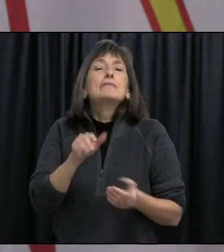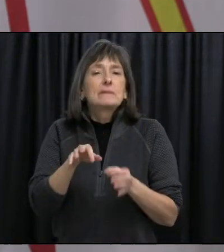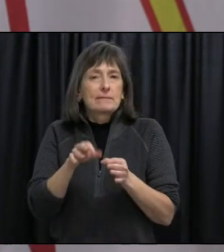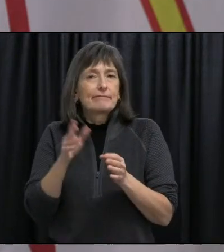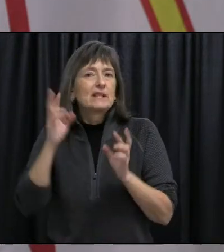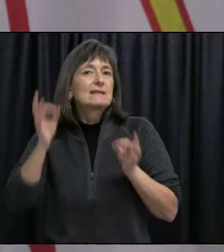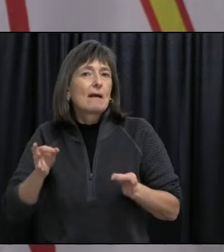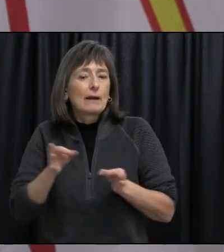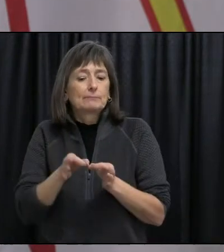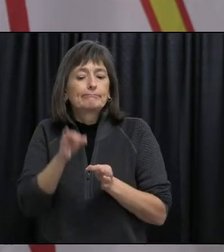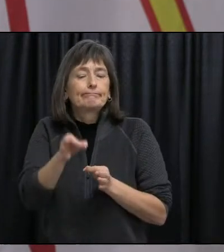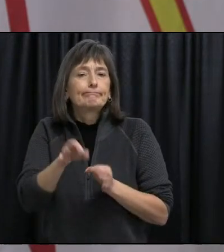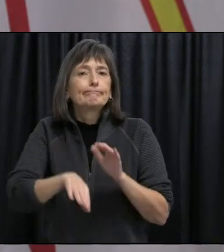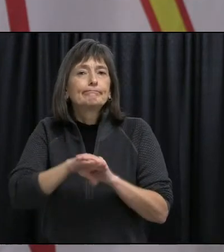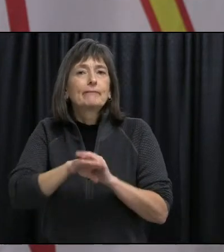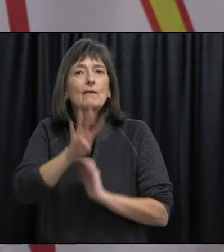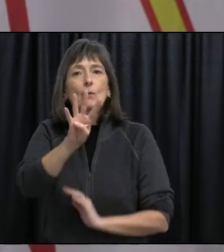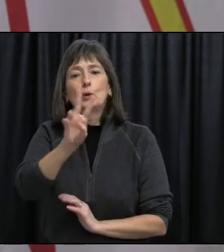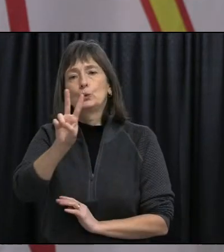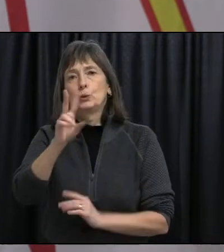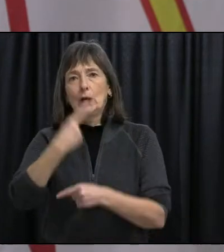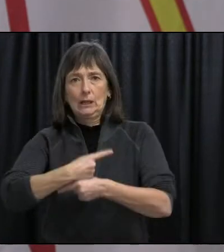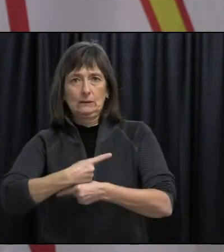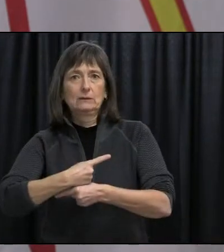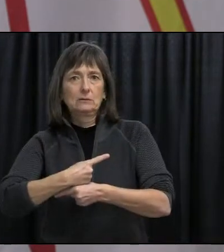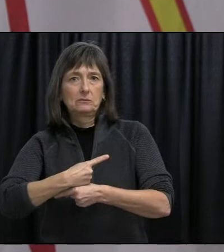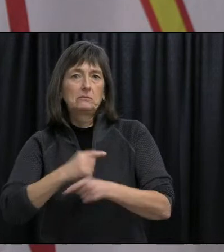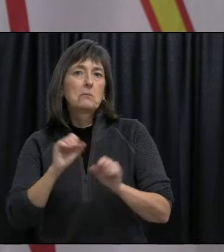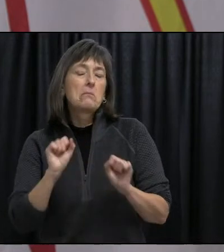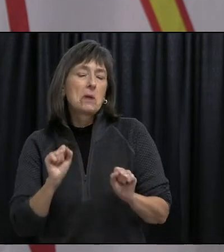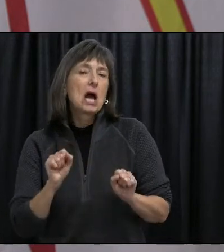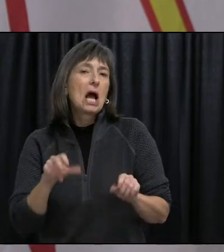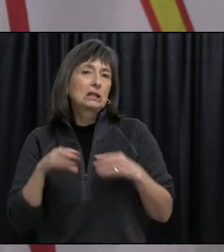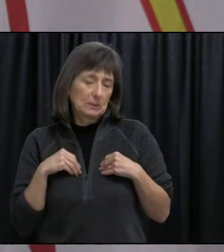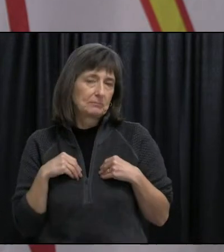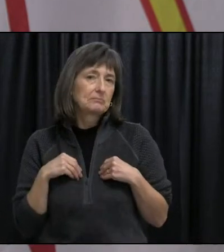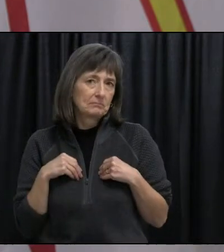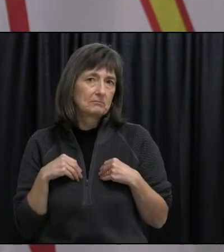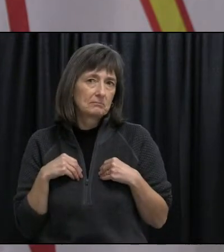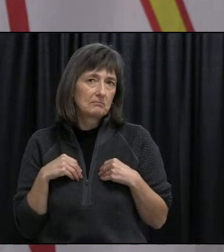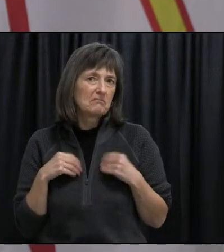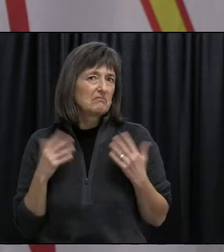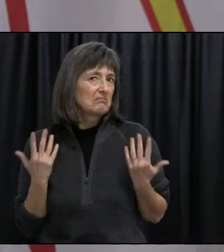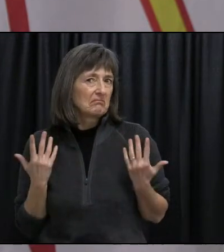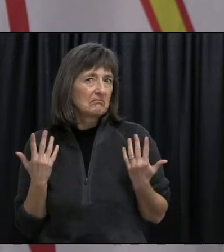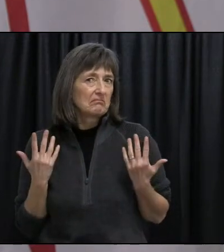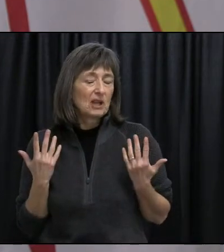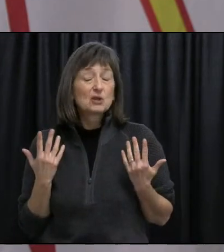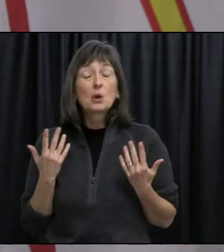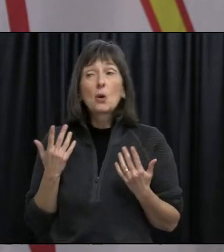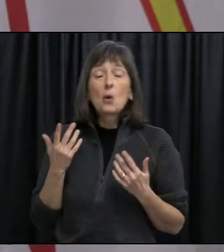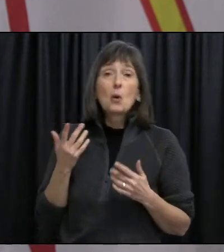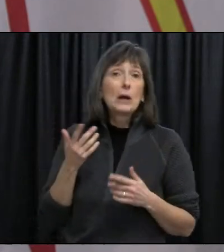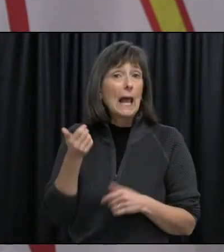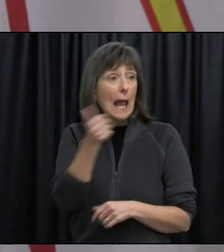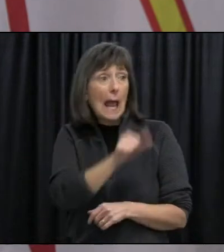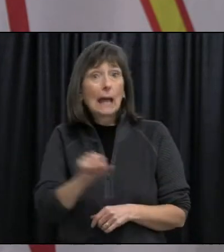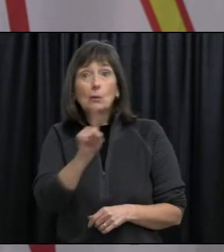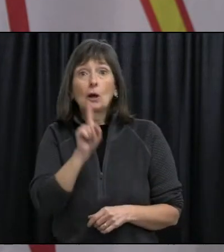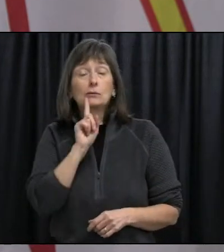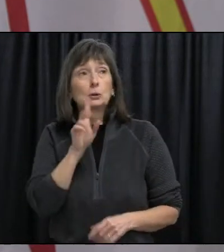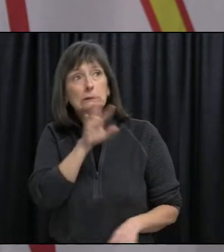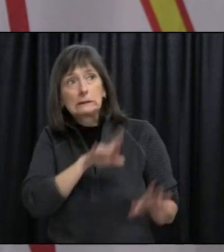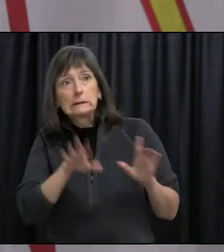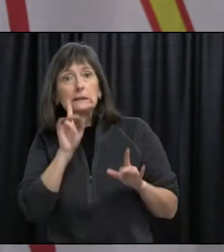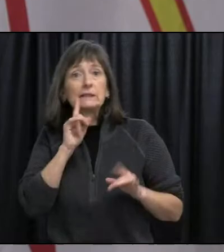be considered as an acceptable dose interval. And so that is a consideration for anybody, I guess, who is